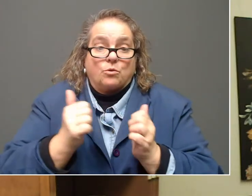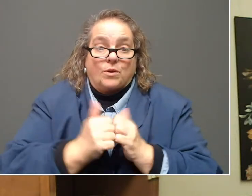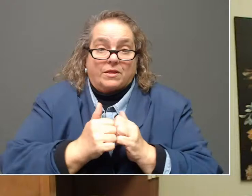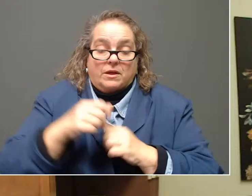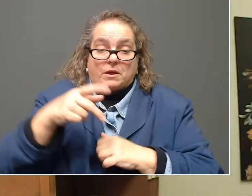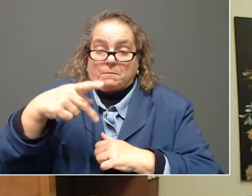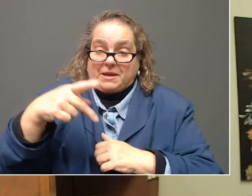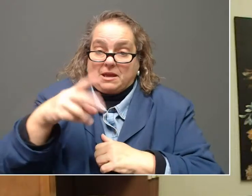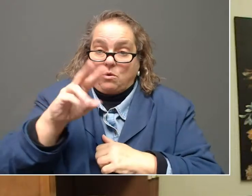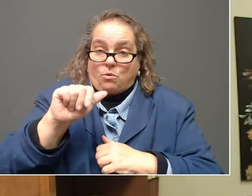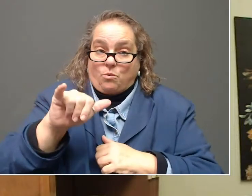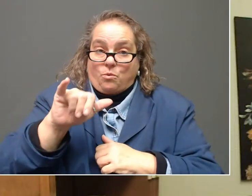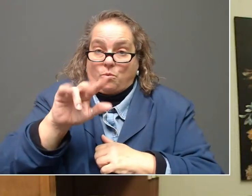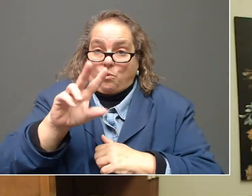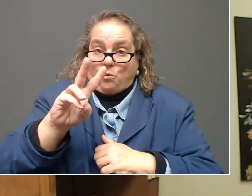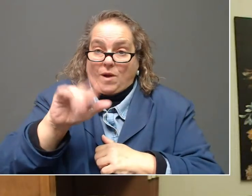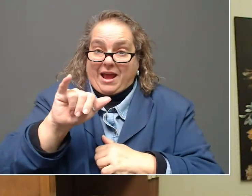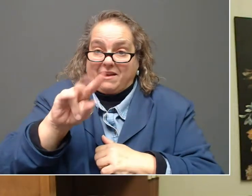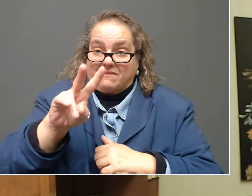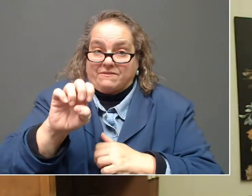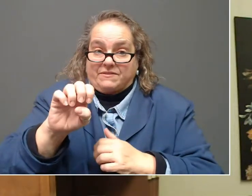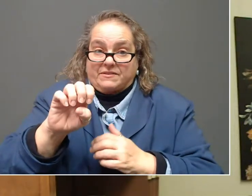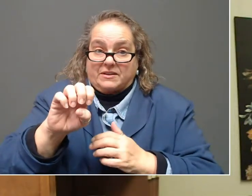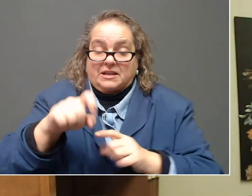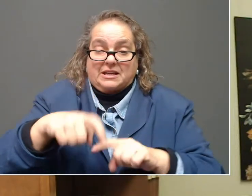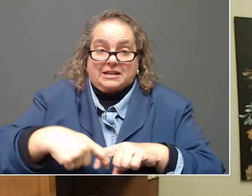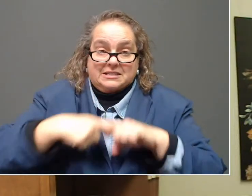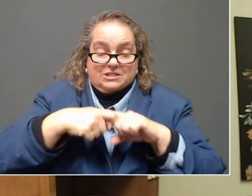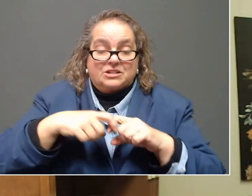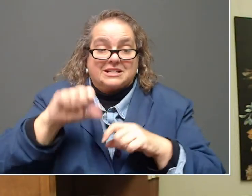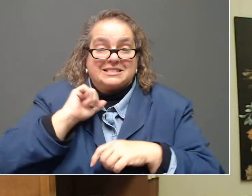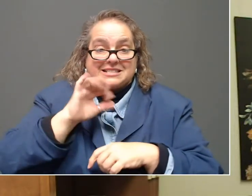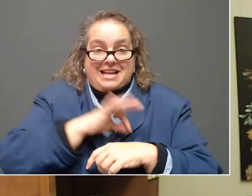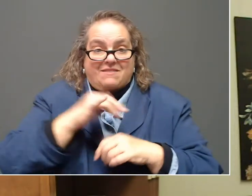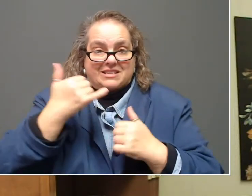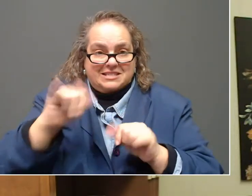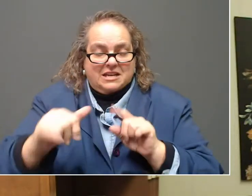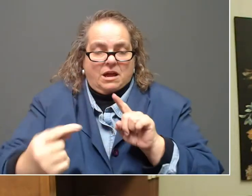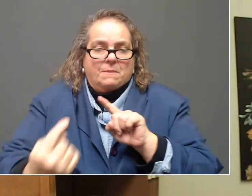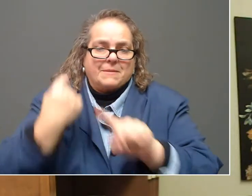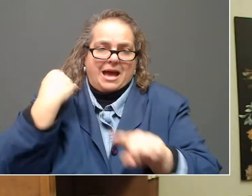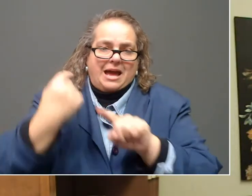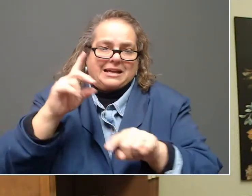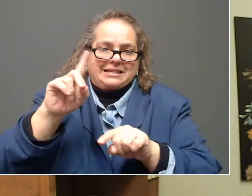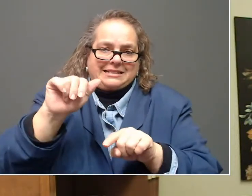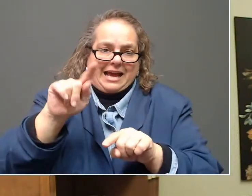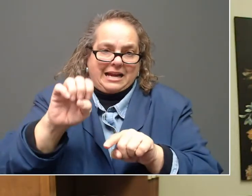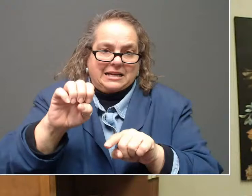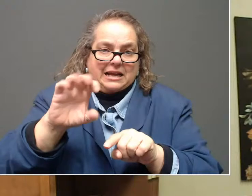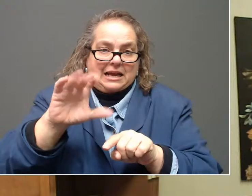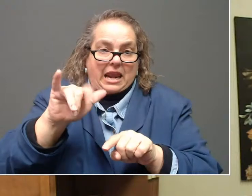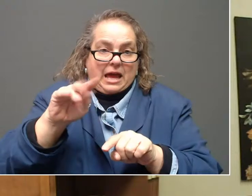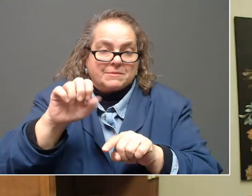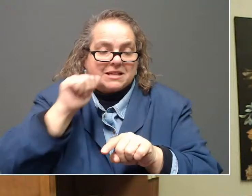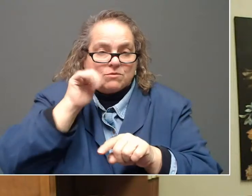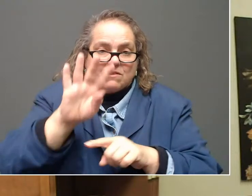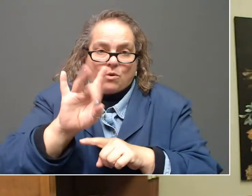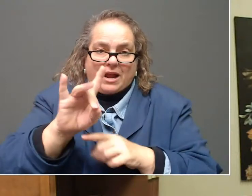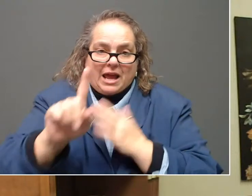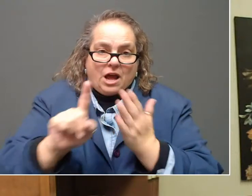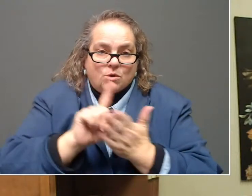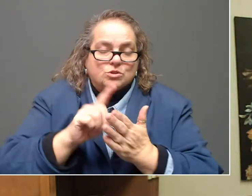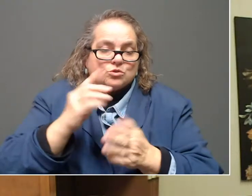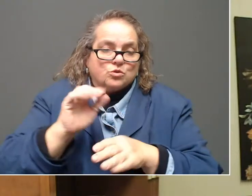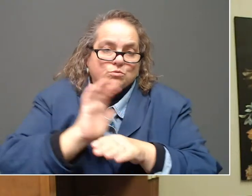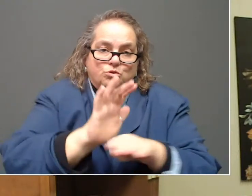and saw a strange thing in your claim that the week said 1996 and not 2021,